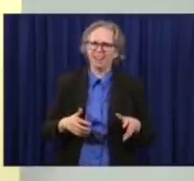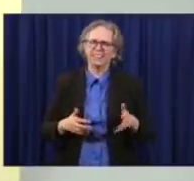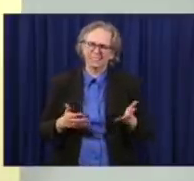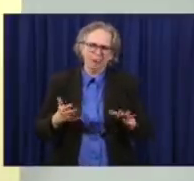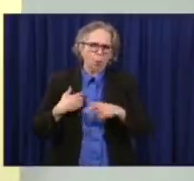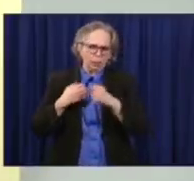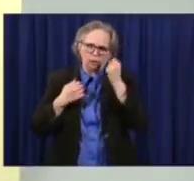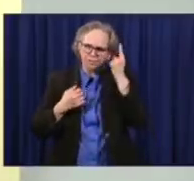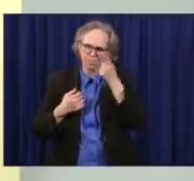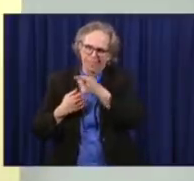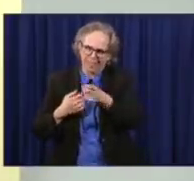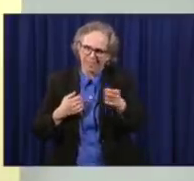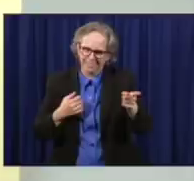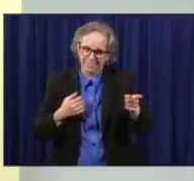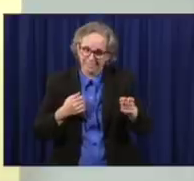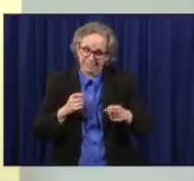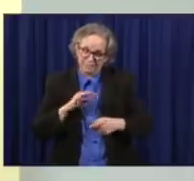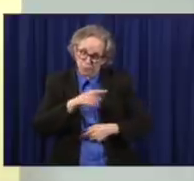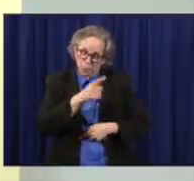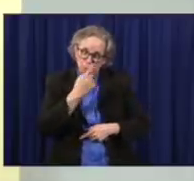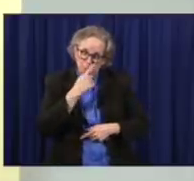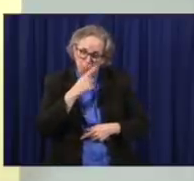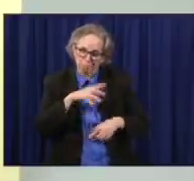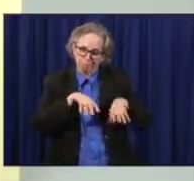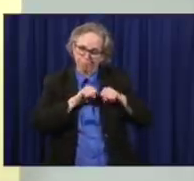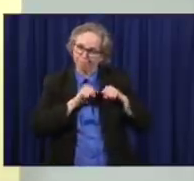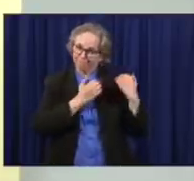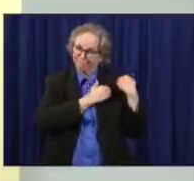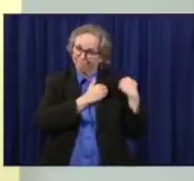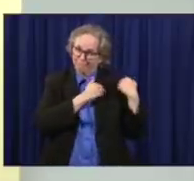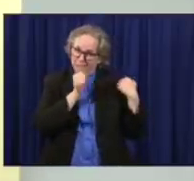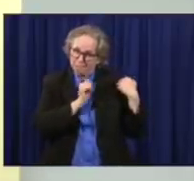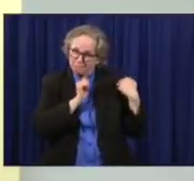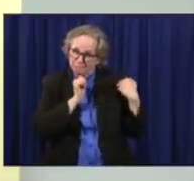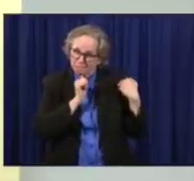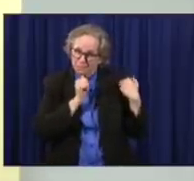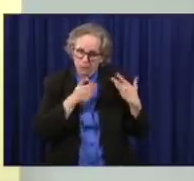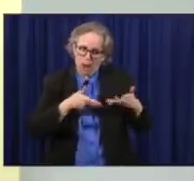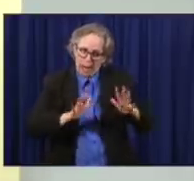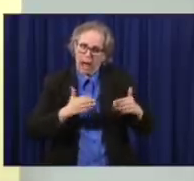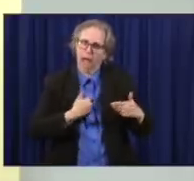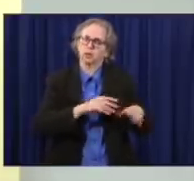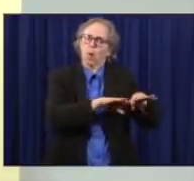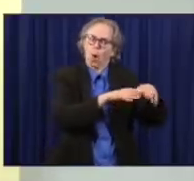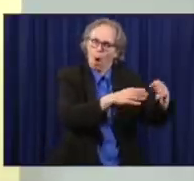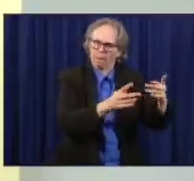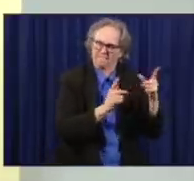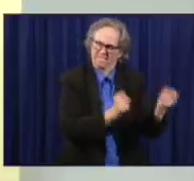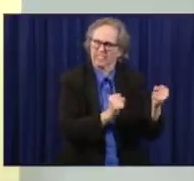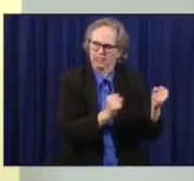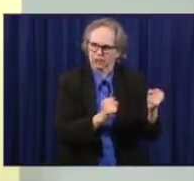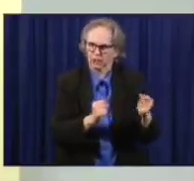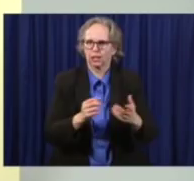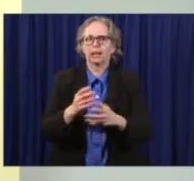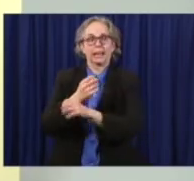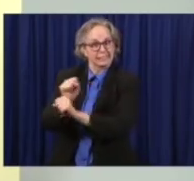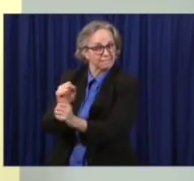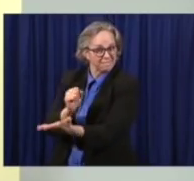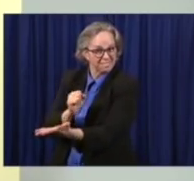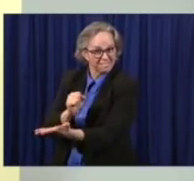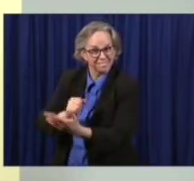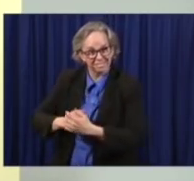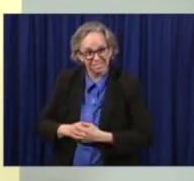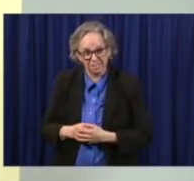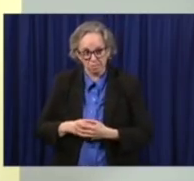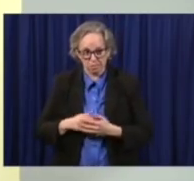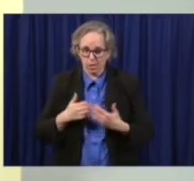better. And we understand our responsibility to bring that to you as soon as possible, and we will work to